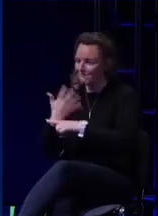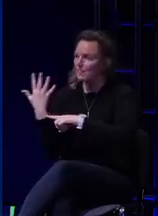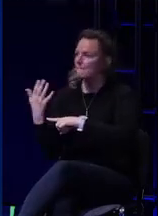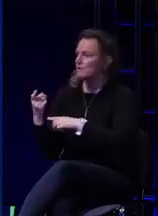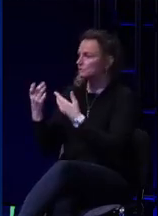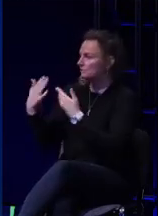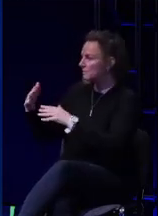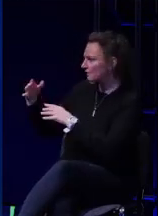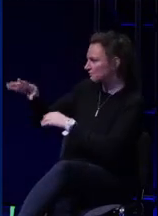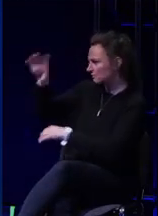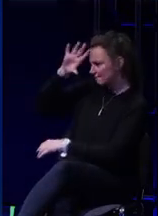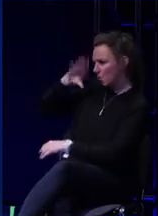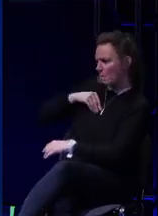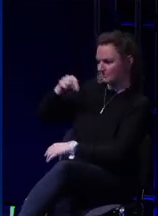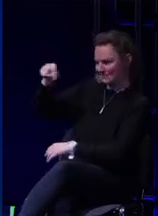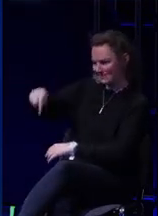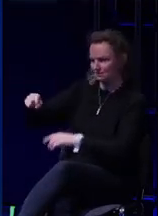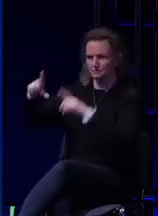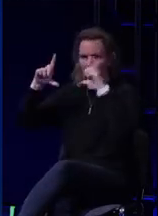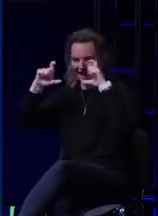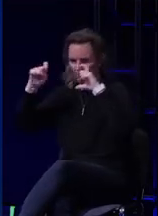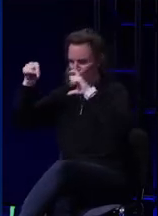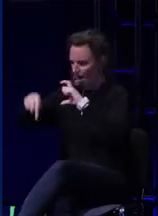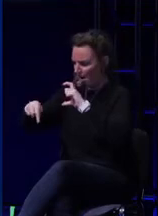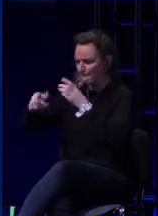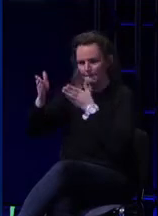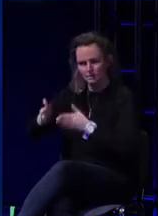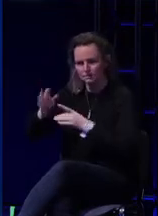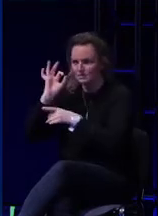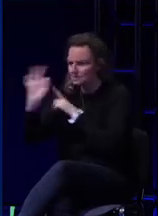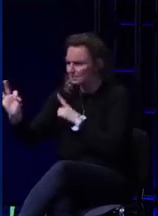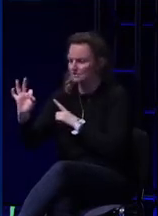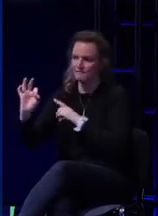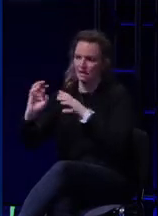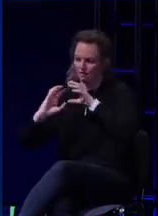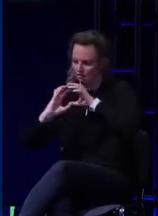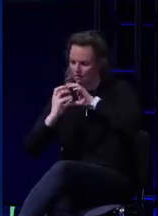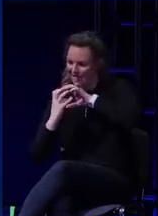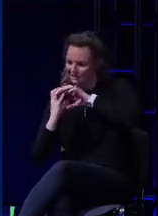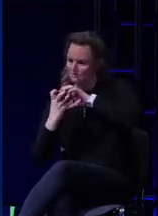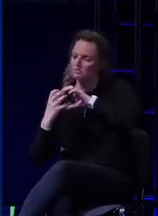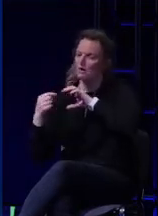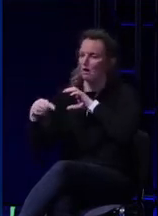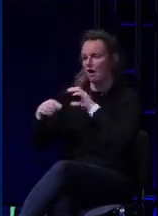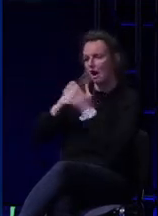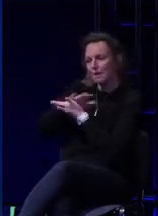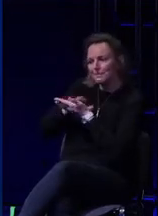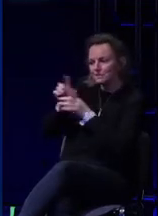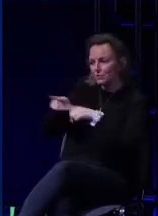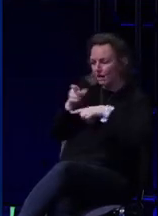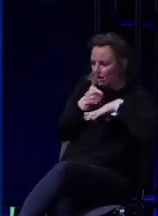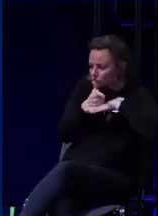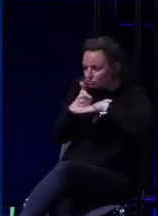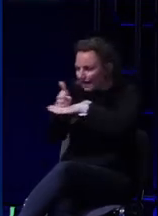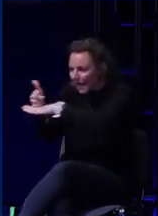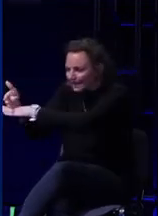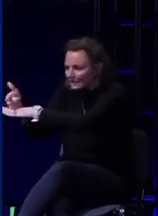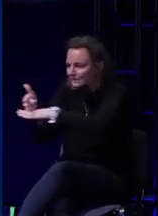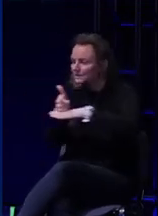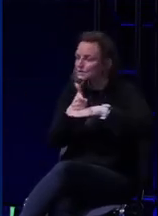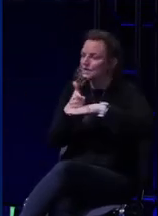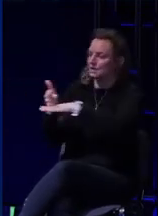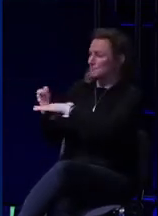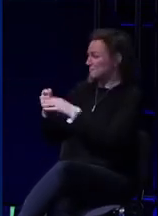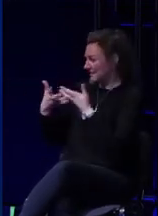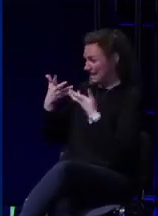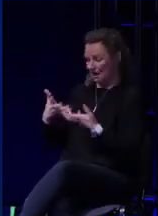told that this is the camera and it has to be a spherical lens, and this is the only way we can do it. Otherwise, we can't track it. But I certainly find now that that's